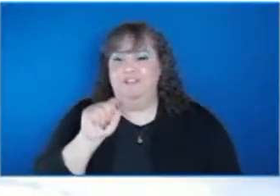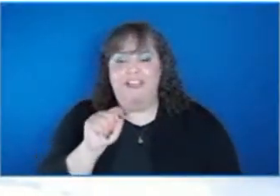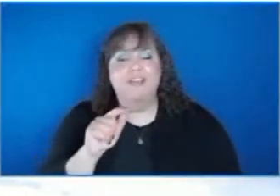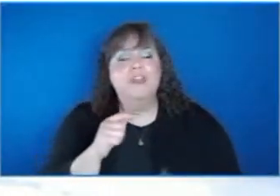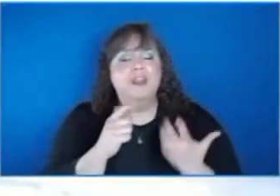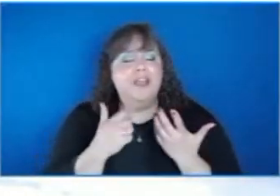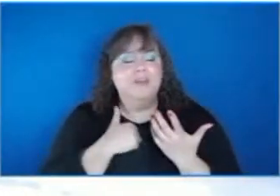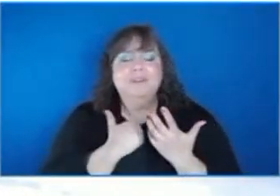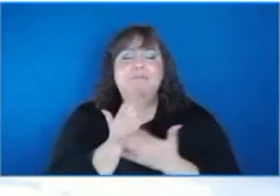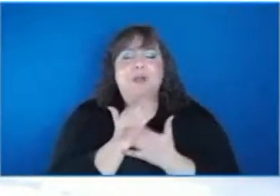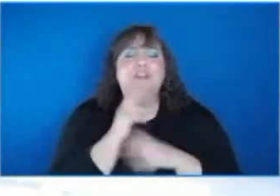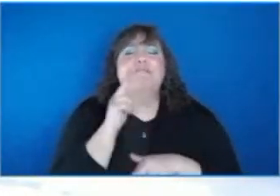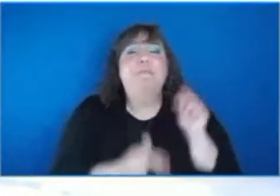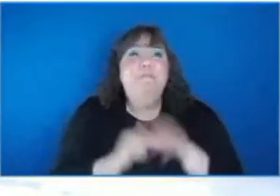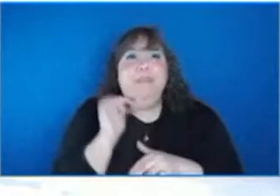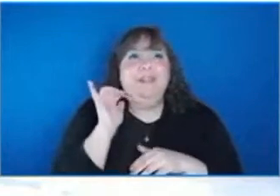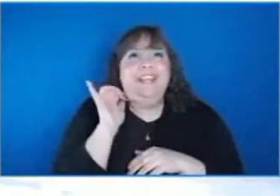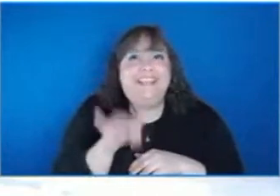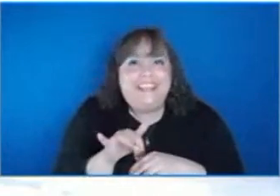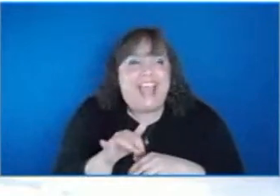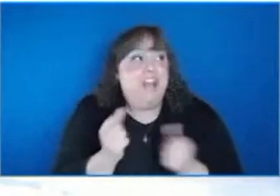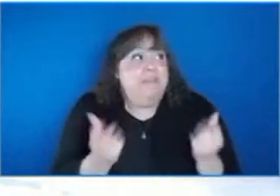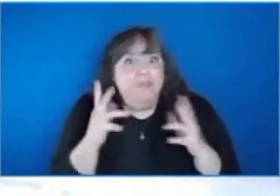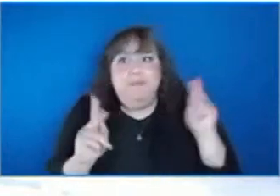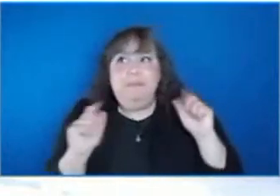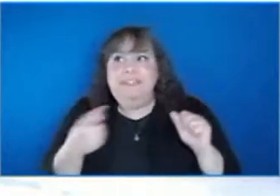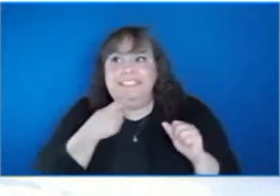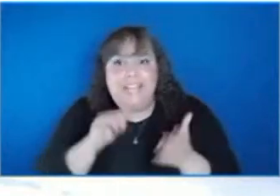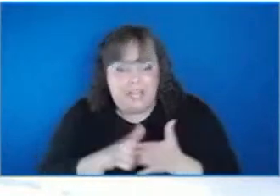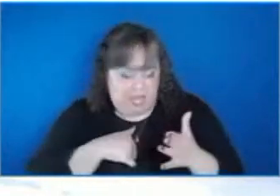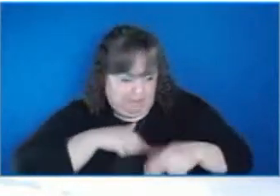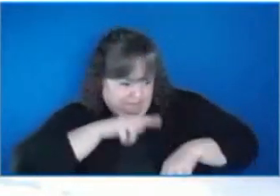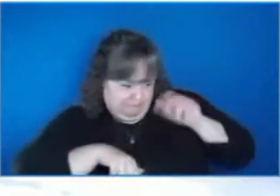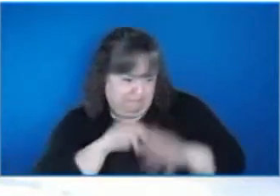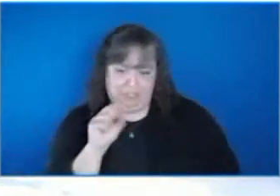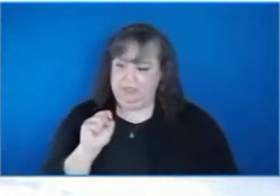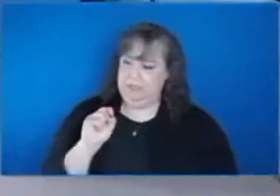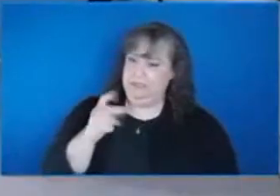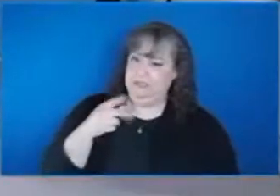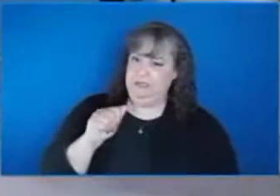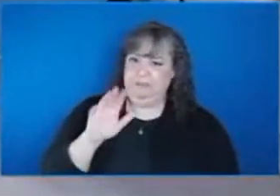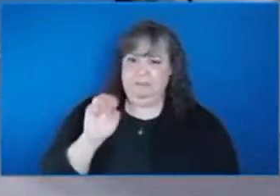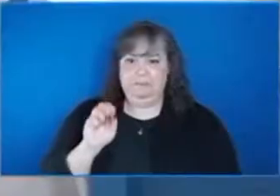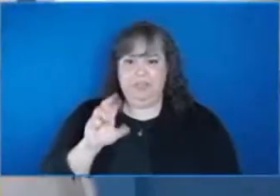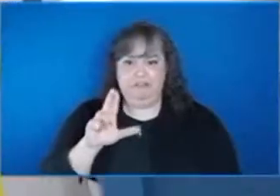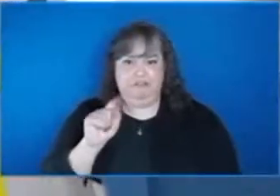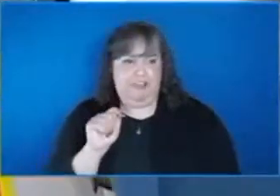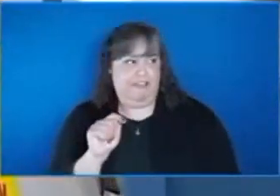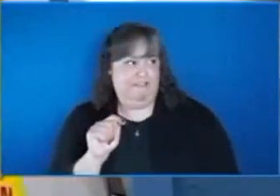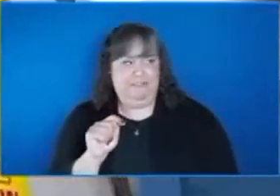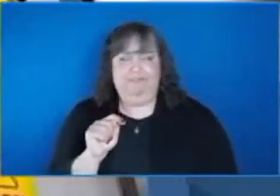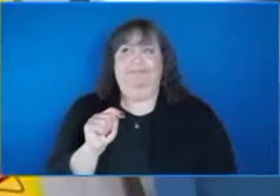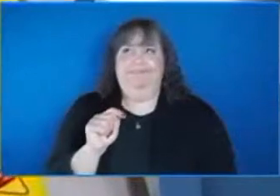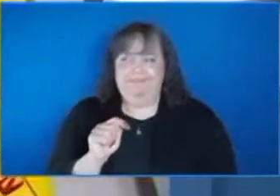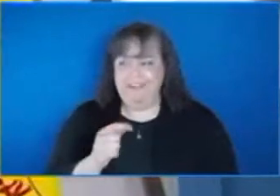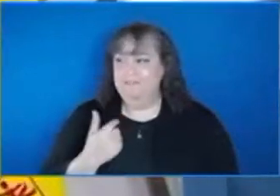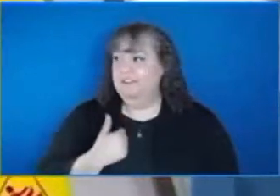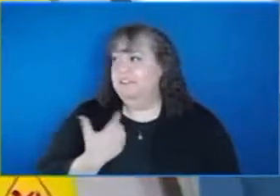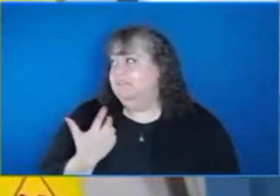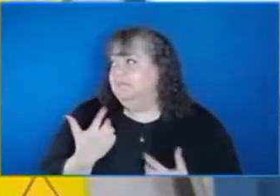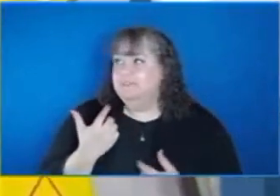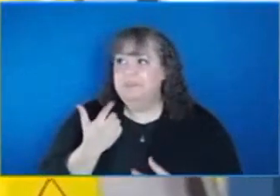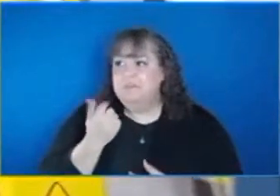get to say that? I built the spacecraft, like, wow. I'm just a few years out of college, so like, to everyone out